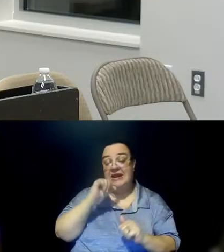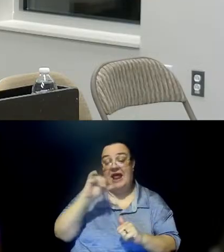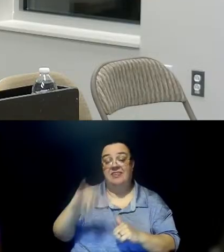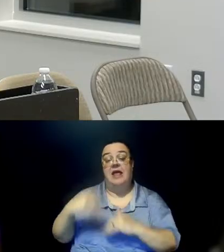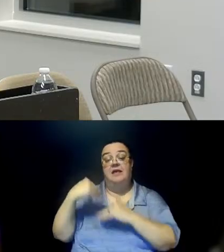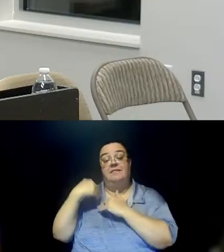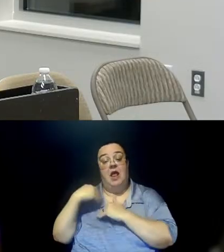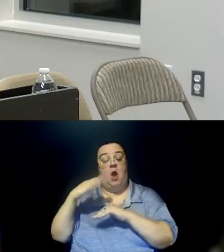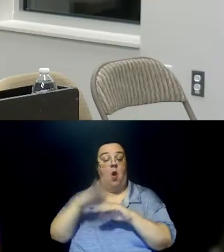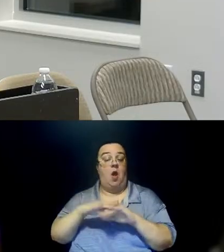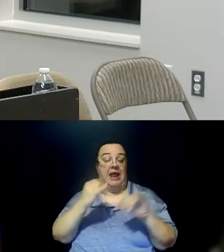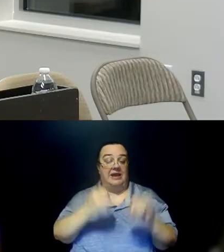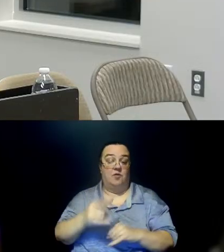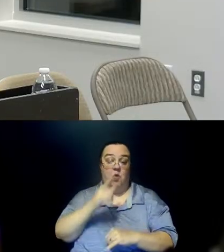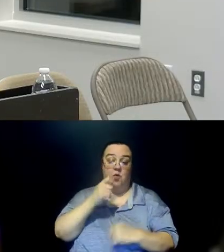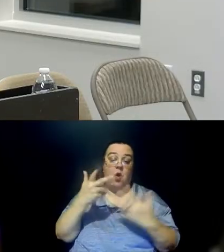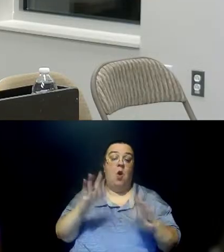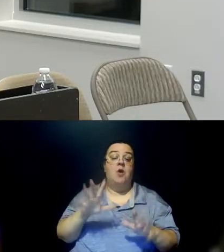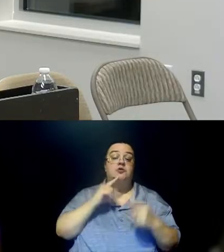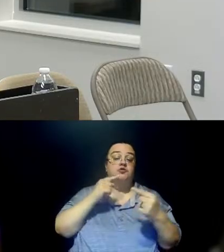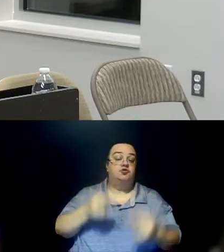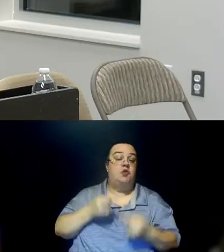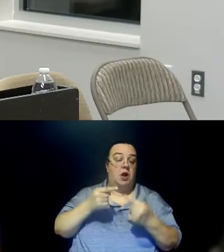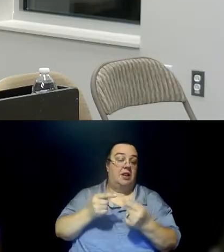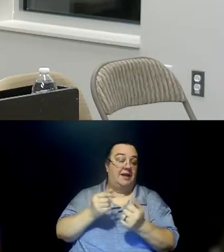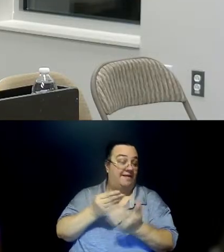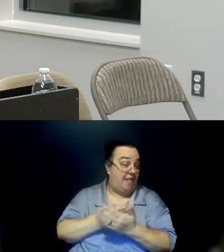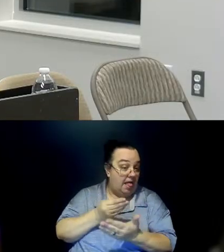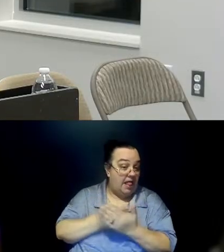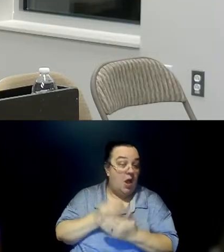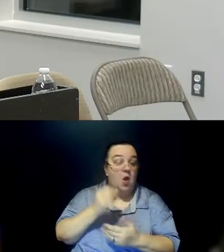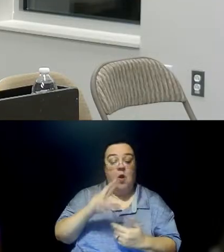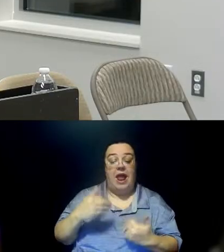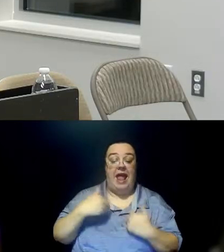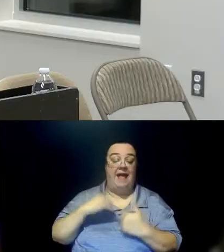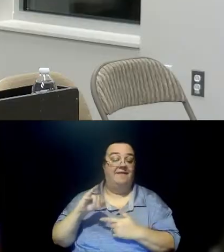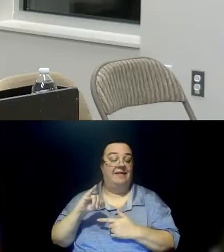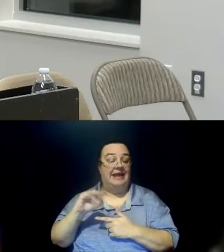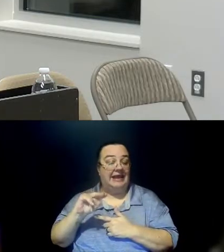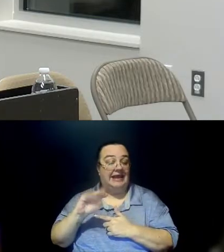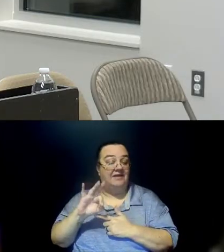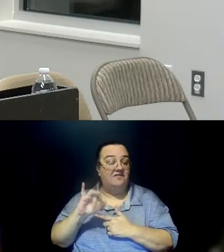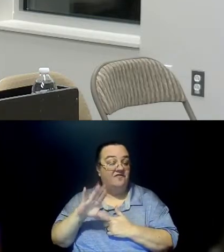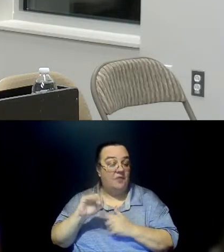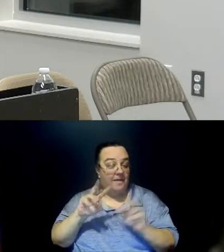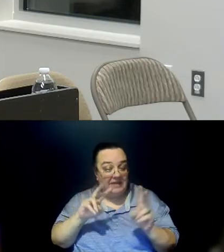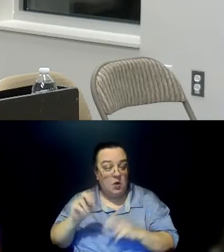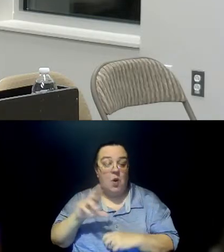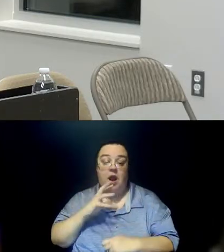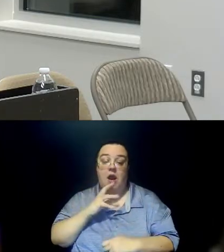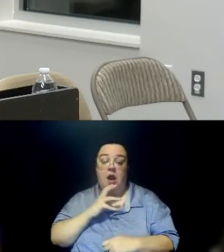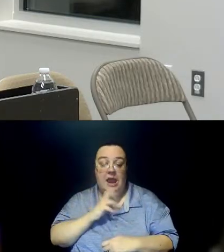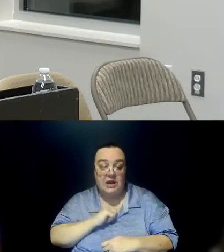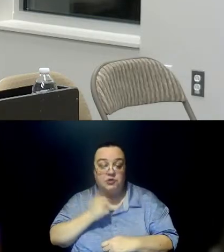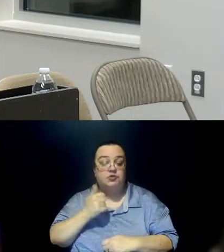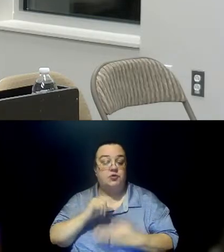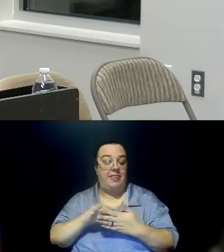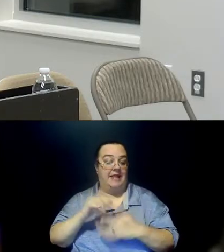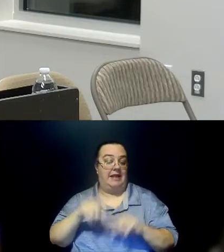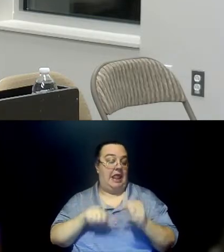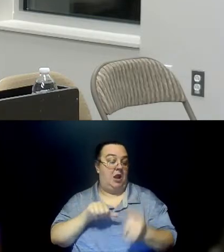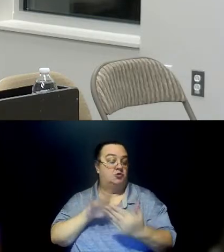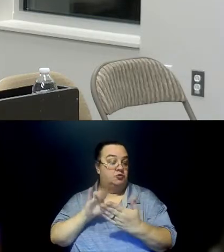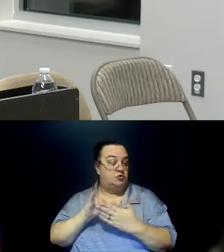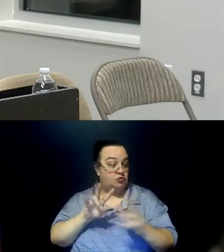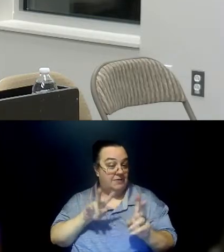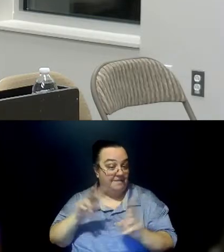already financially struggling or of infirmity or age that they cannot address those matters. So